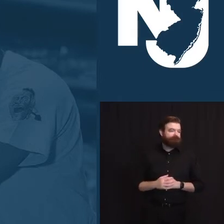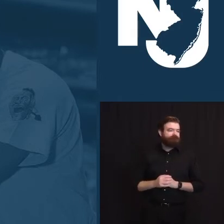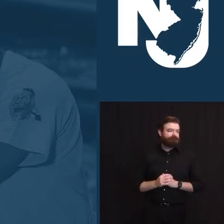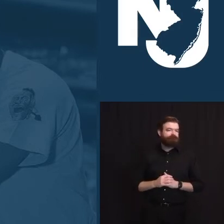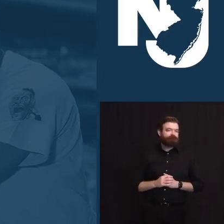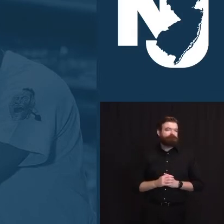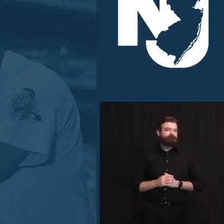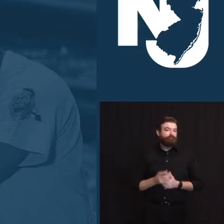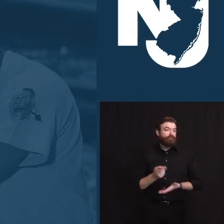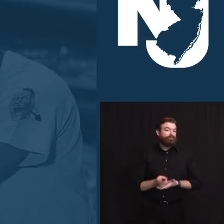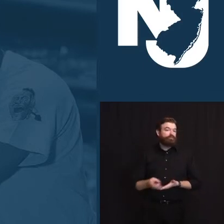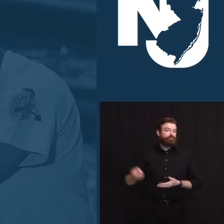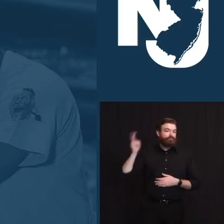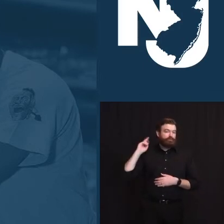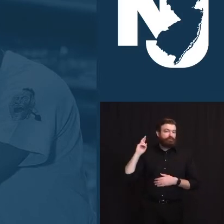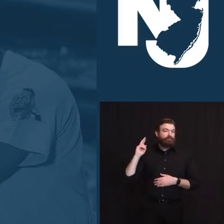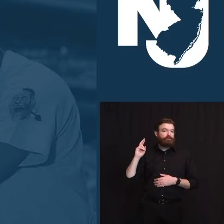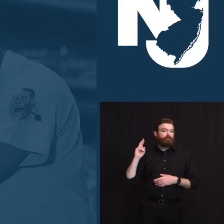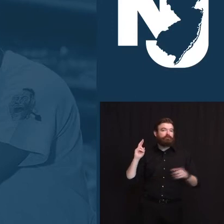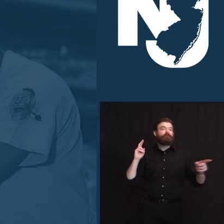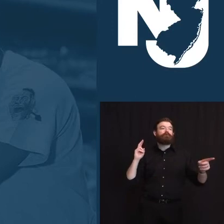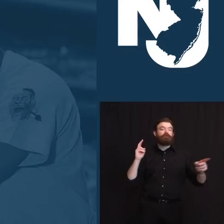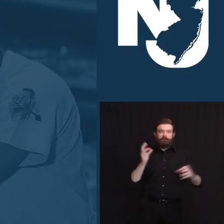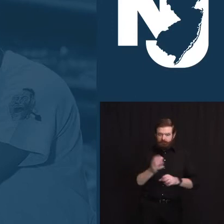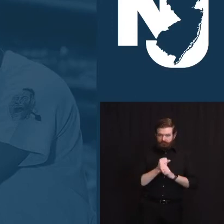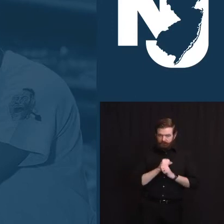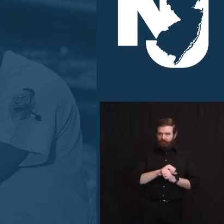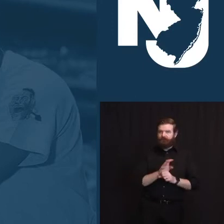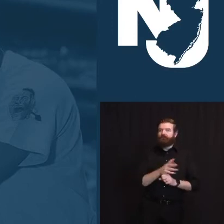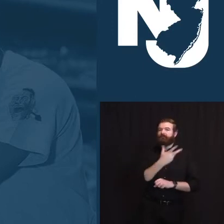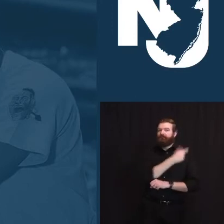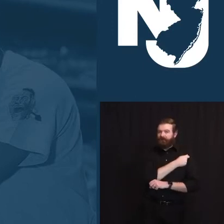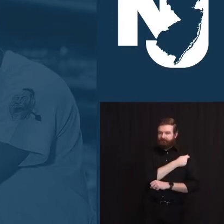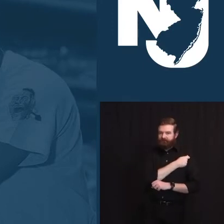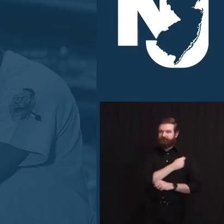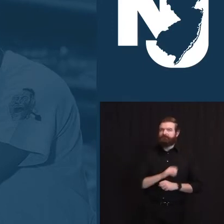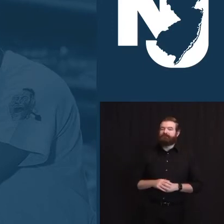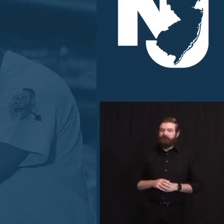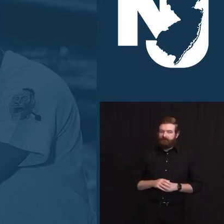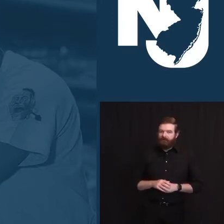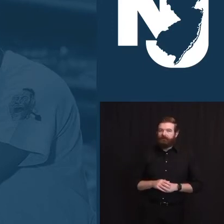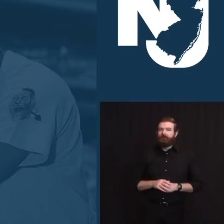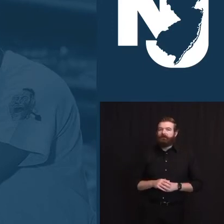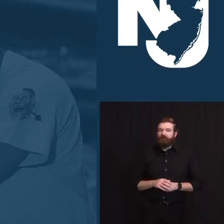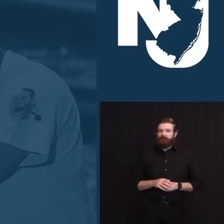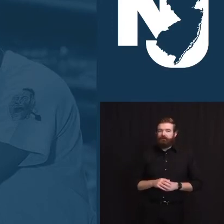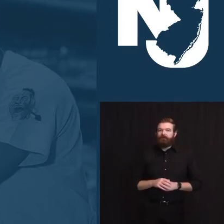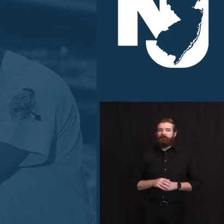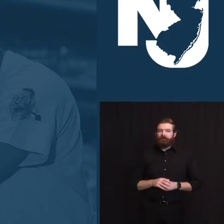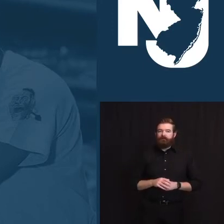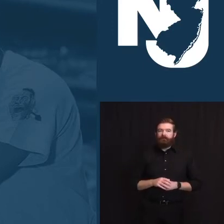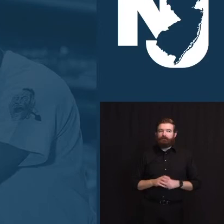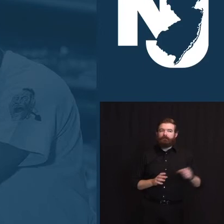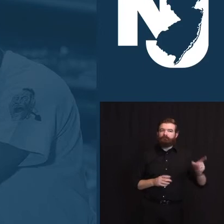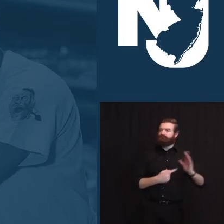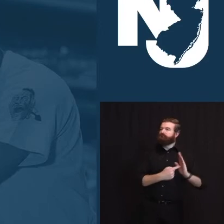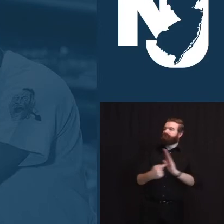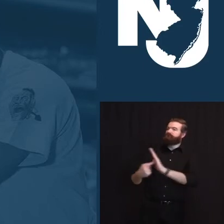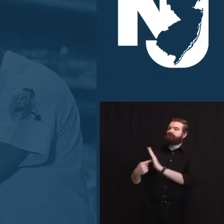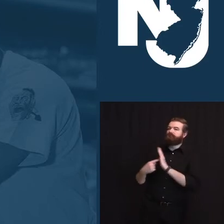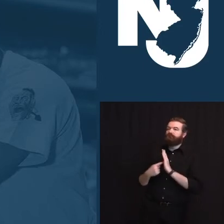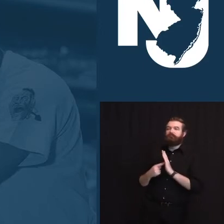he publicly received his COVID vaccination in the hopes it would lead more people to trust it. He was more than a legendary ball player